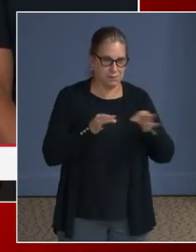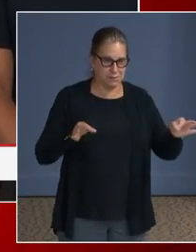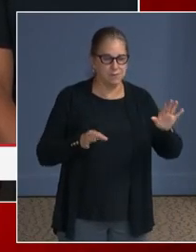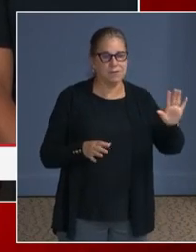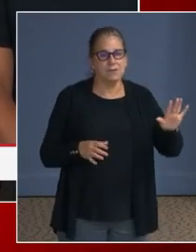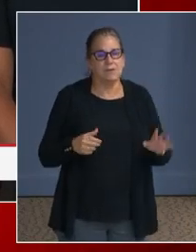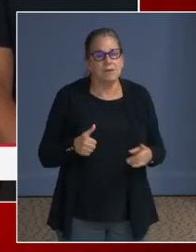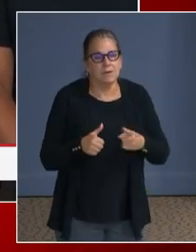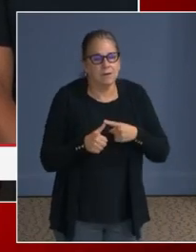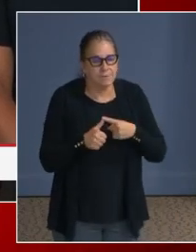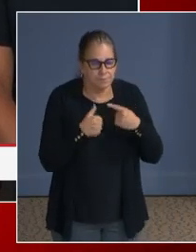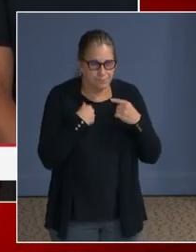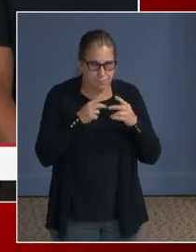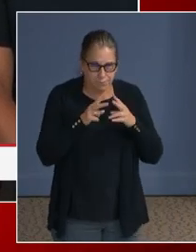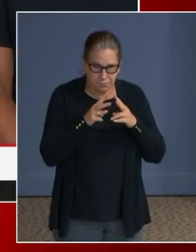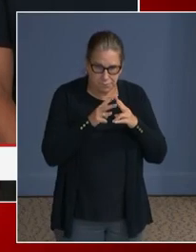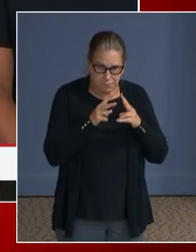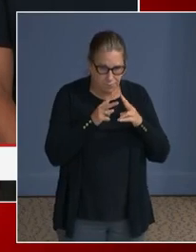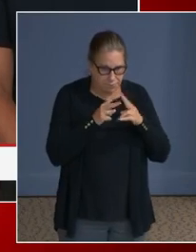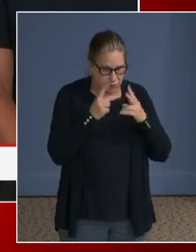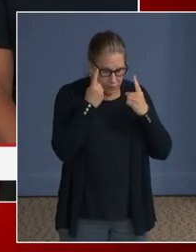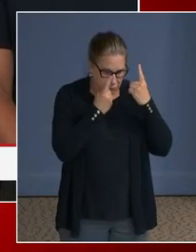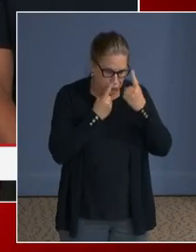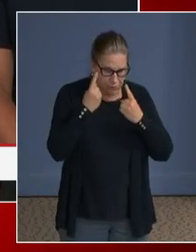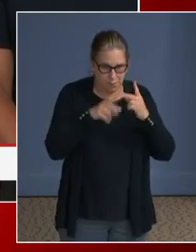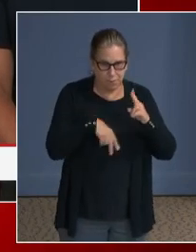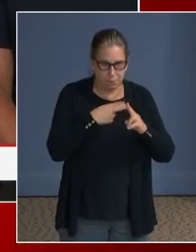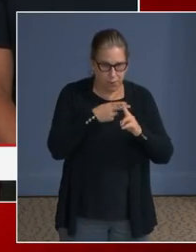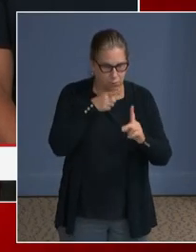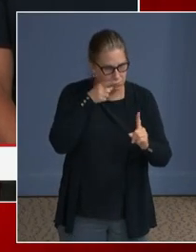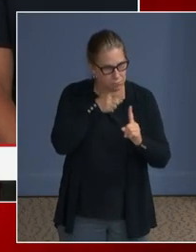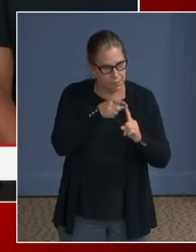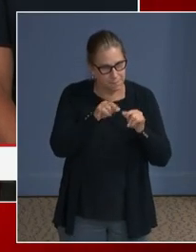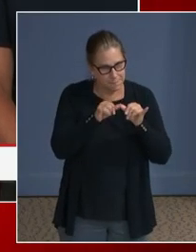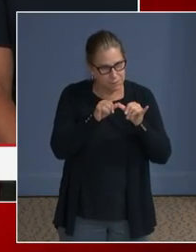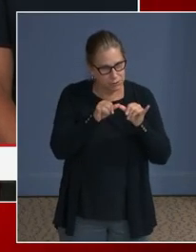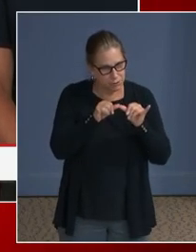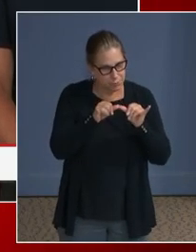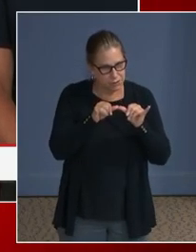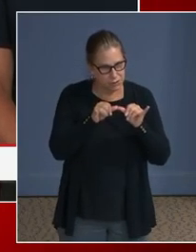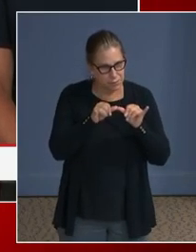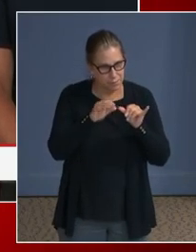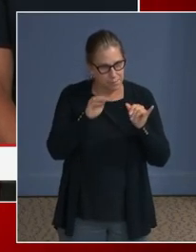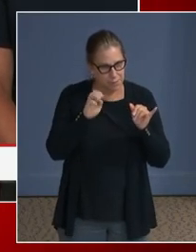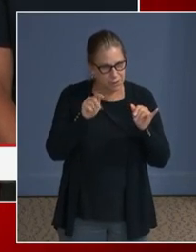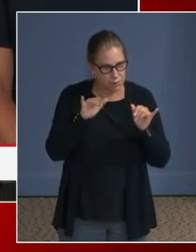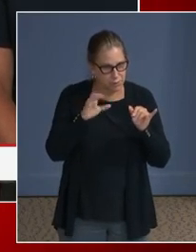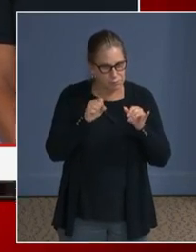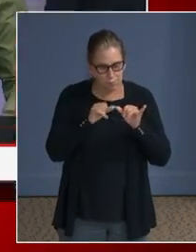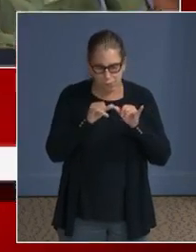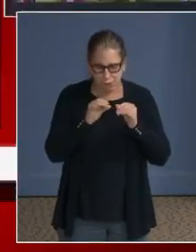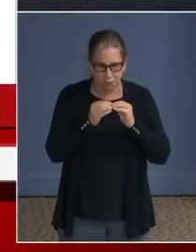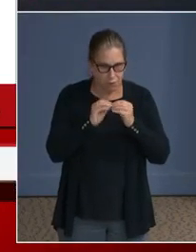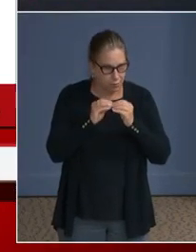terms of the types of metrics that we want to use and the best way to measure our progress. When we first set out to